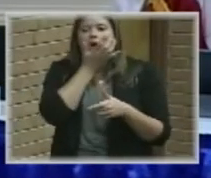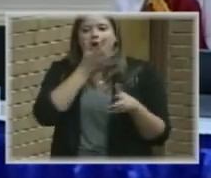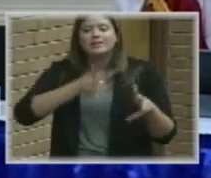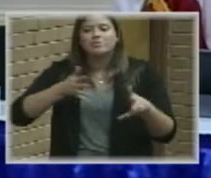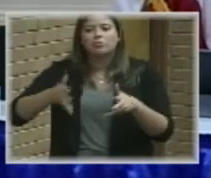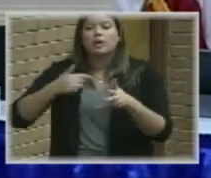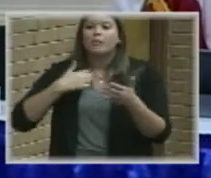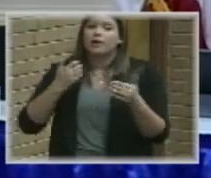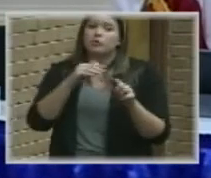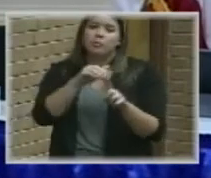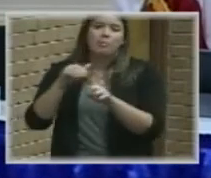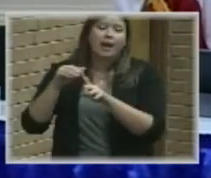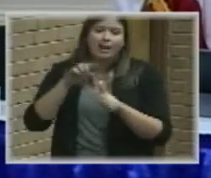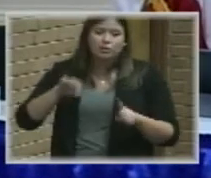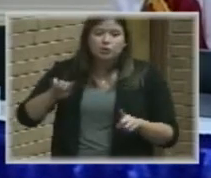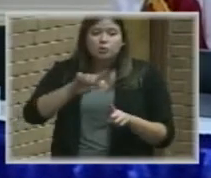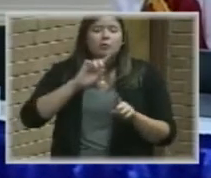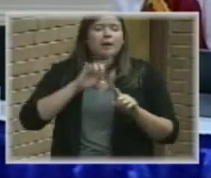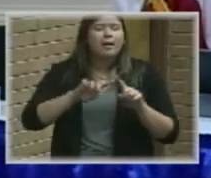people, and I really do think I'm